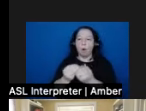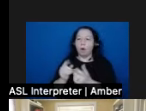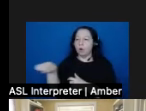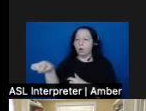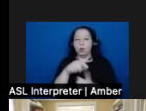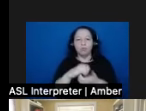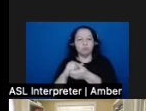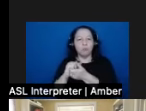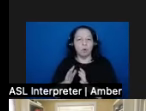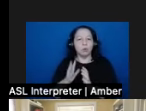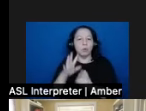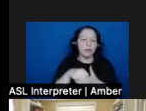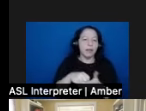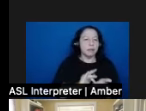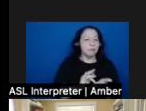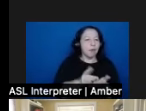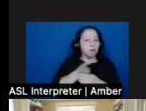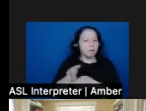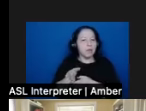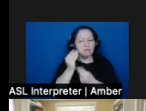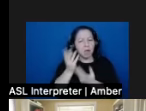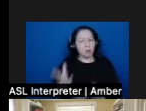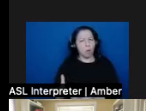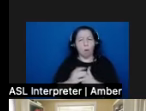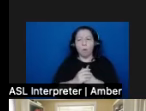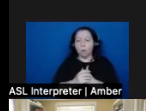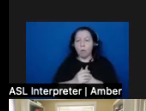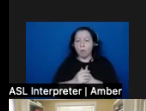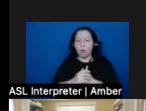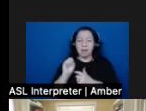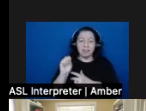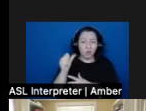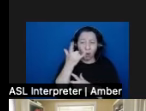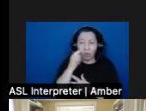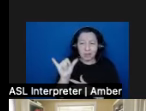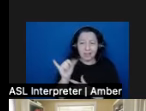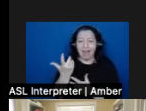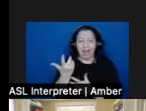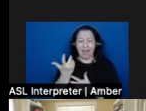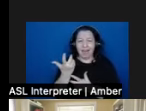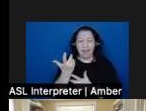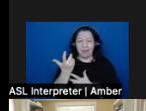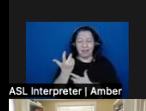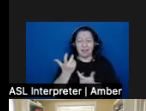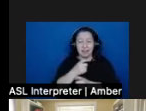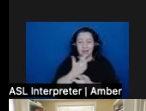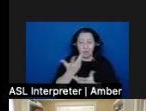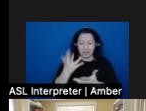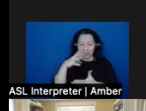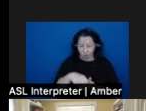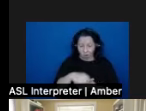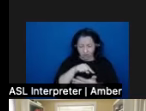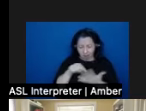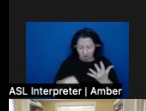the medical field, and letting them know about what sexual assault looks like, what the dynamics are, all of these things, because it's all of our issues.